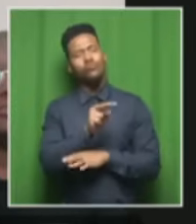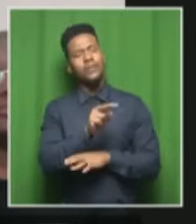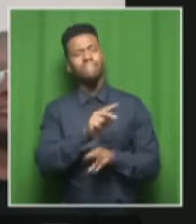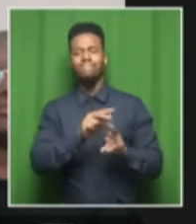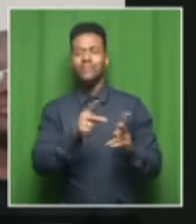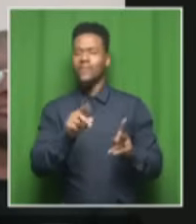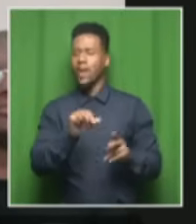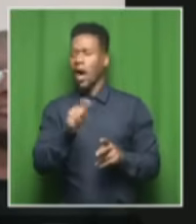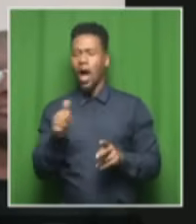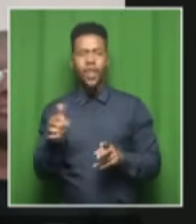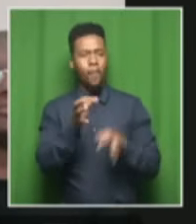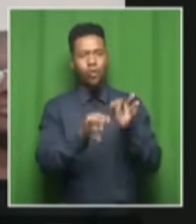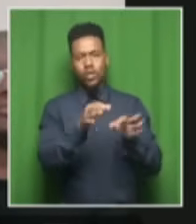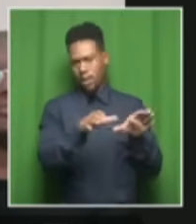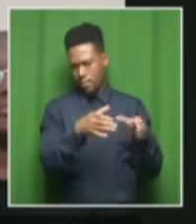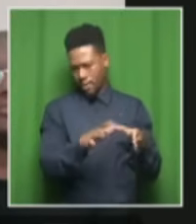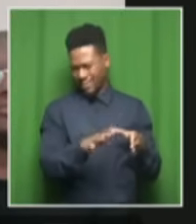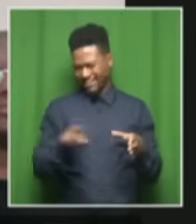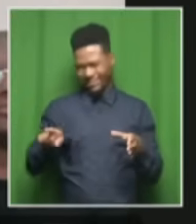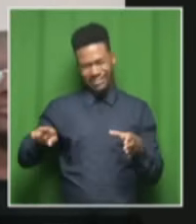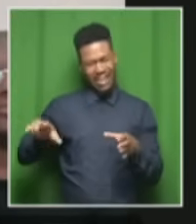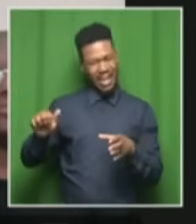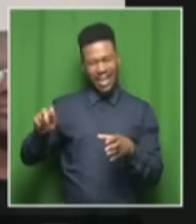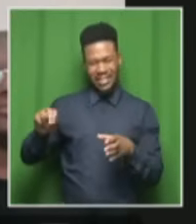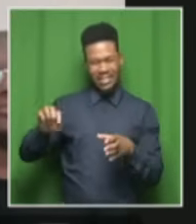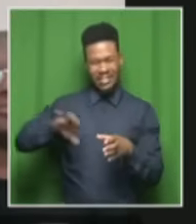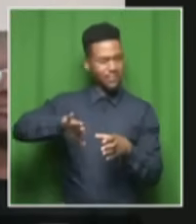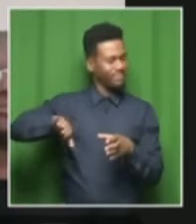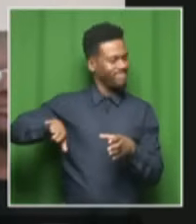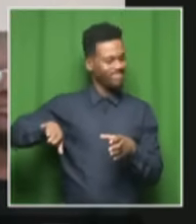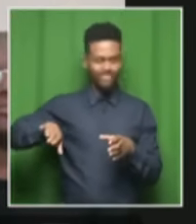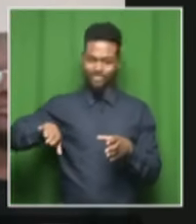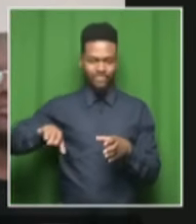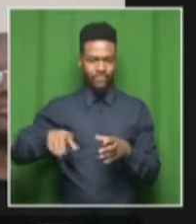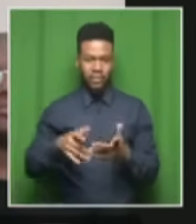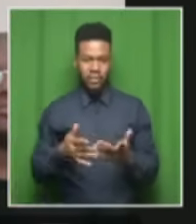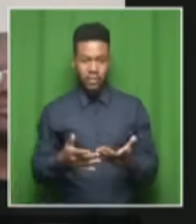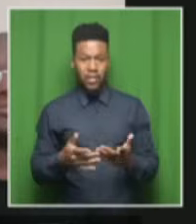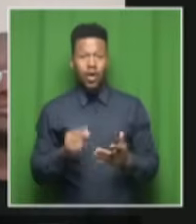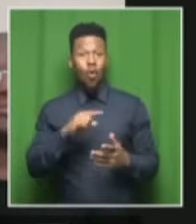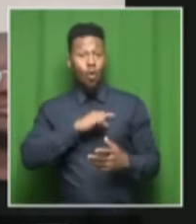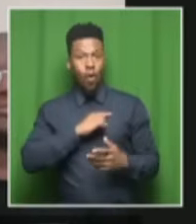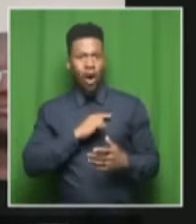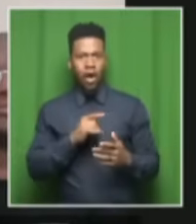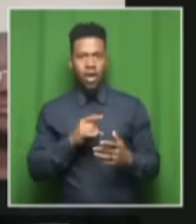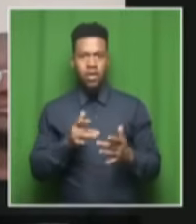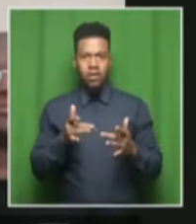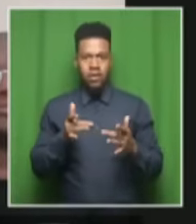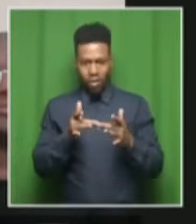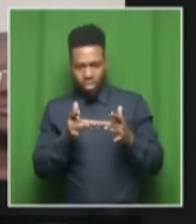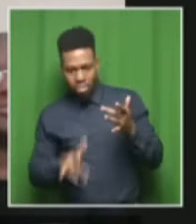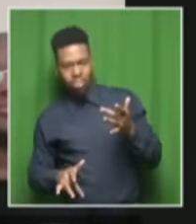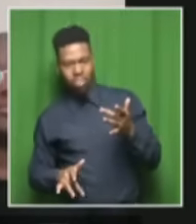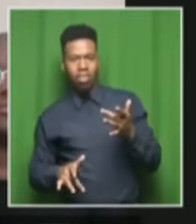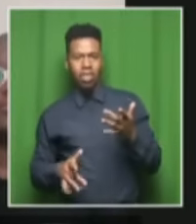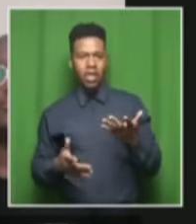but, you know, like we have been echoing in this discussion, there is a disconnect between what is on paper in these